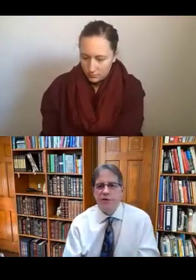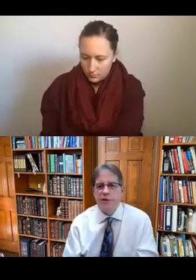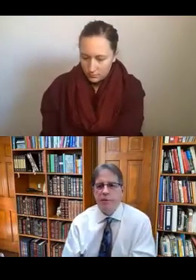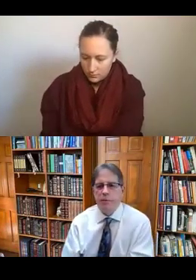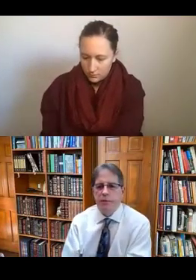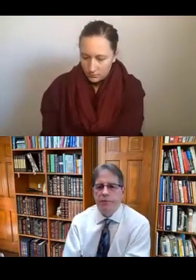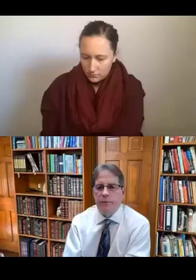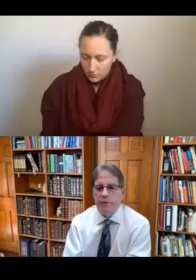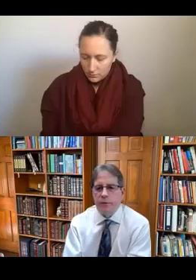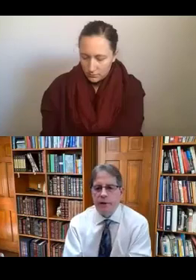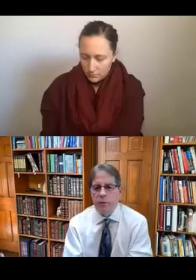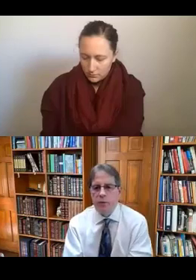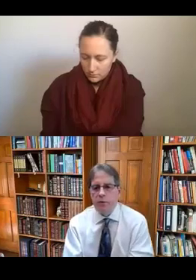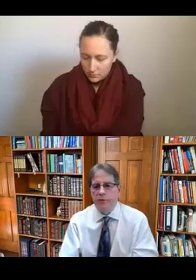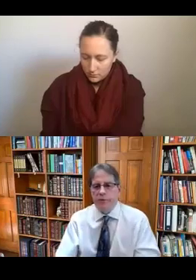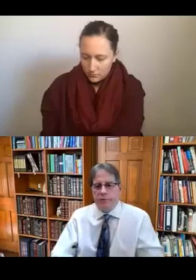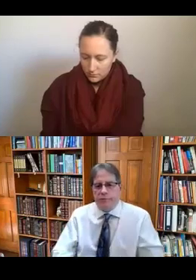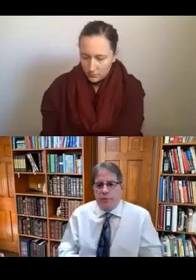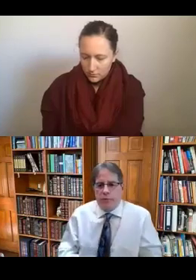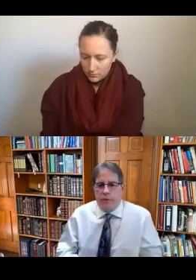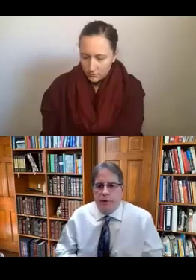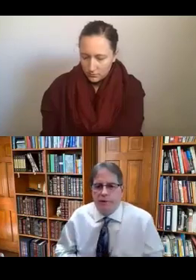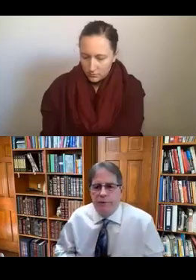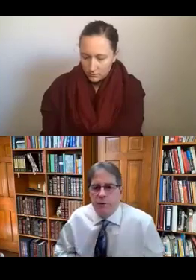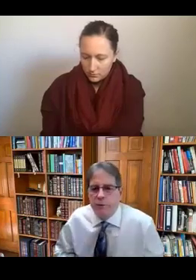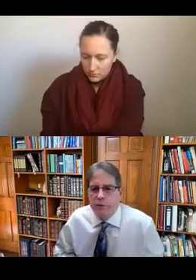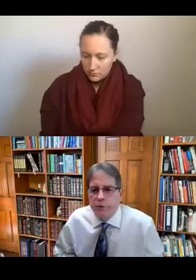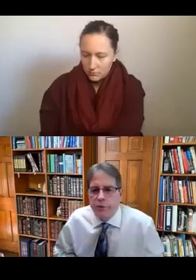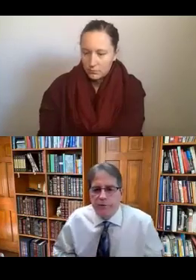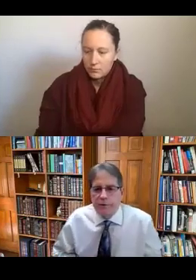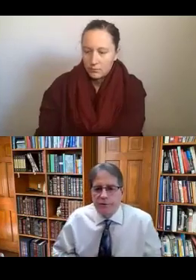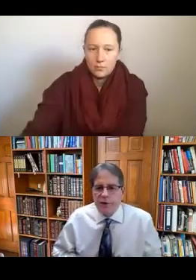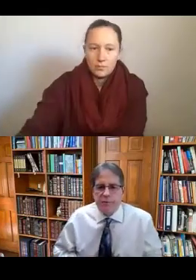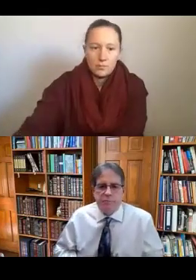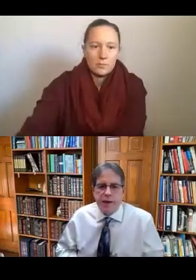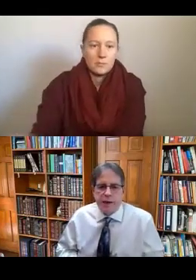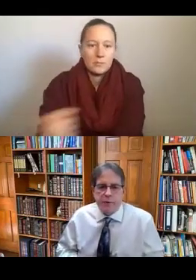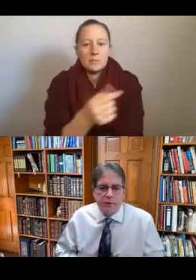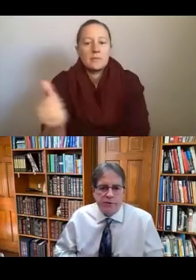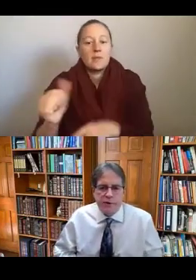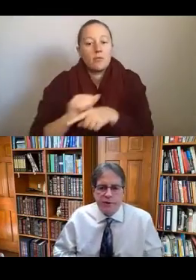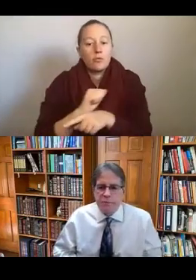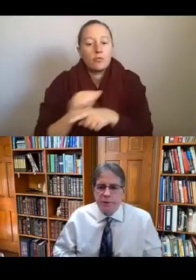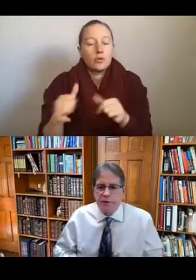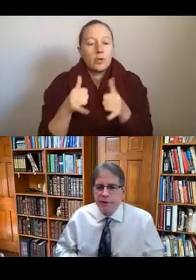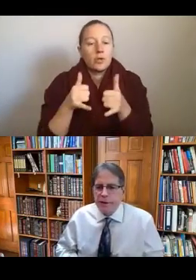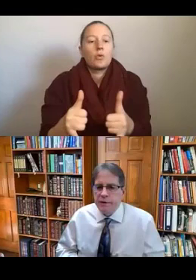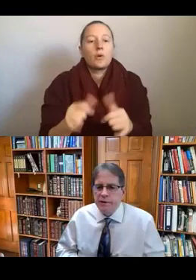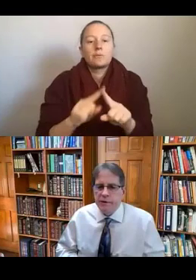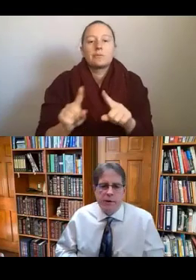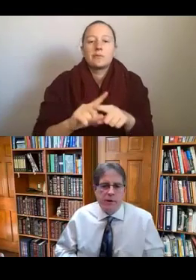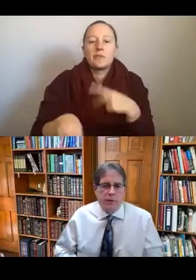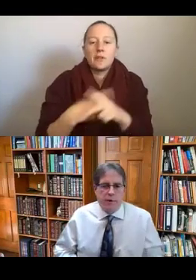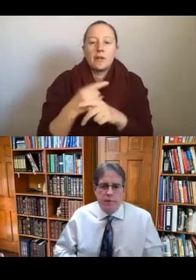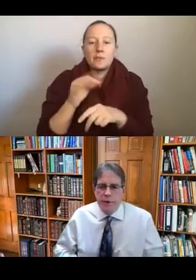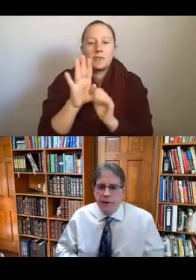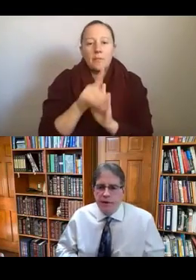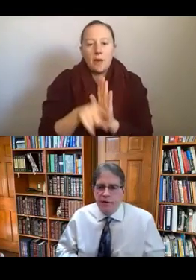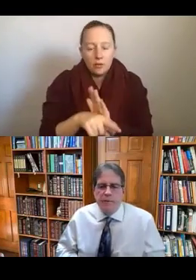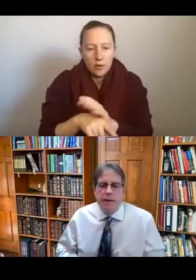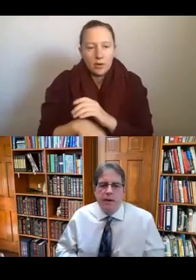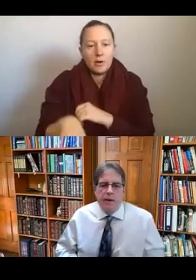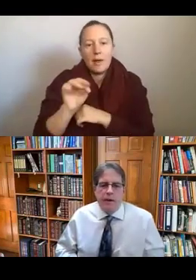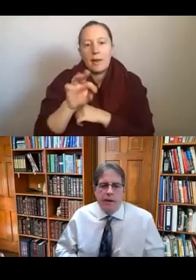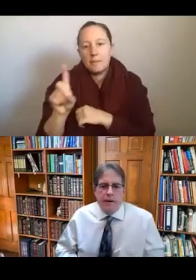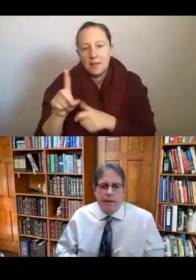NIH has a number of training awards for individuals who have different types of backgrounds, such as PhDs or